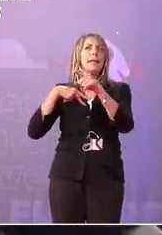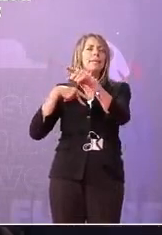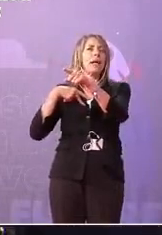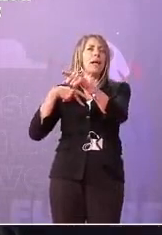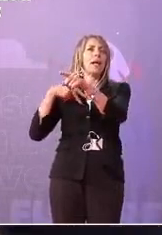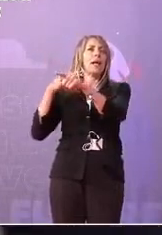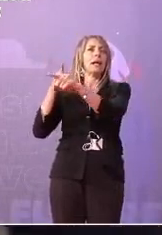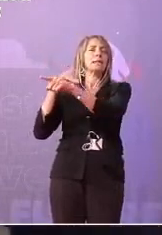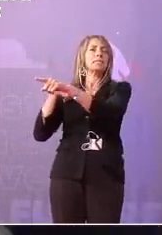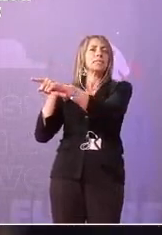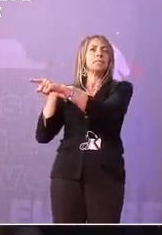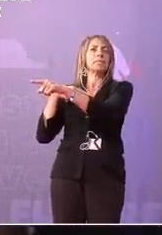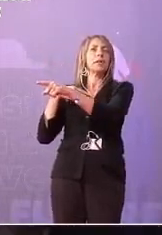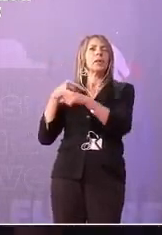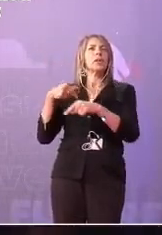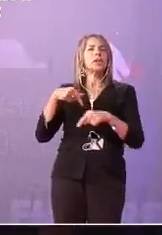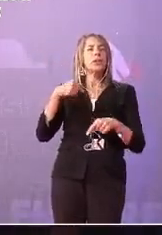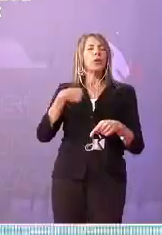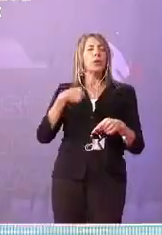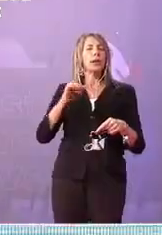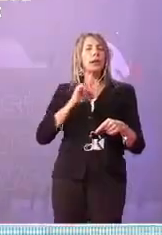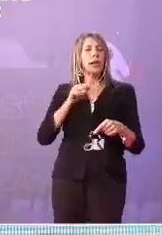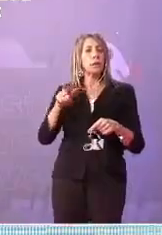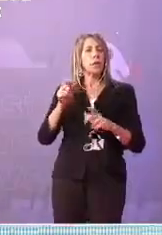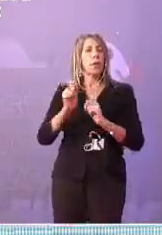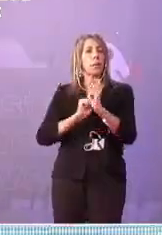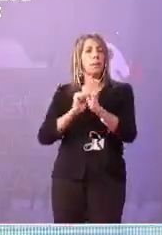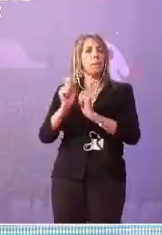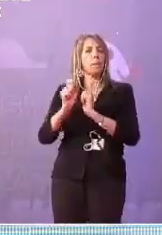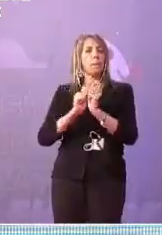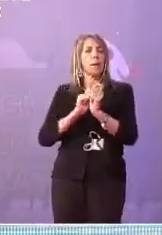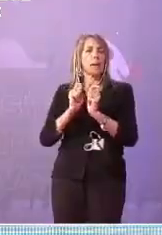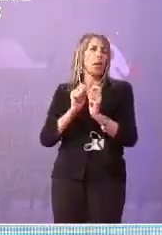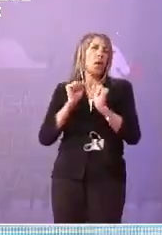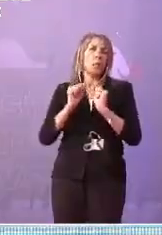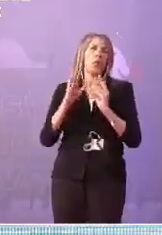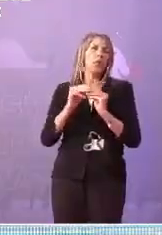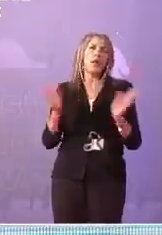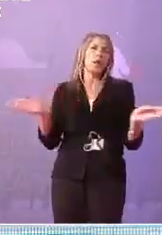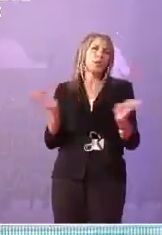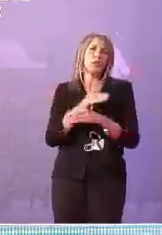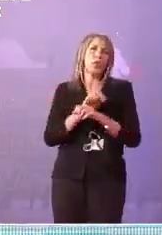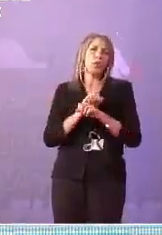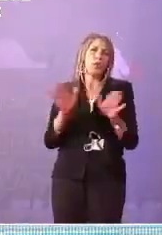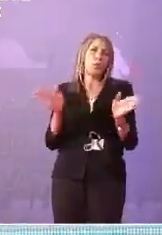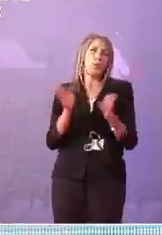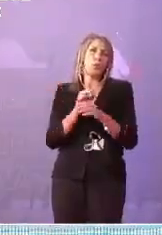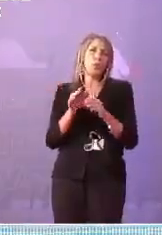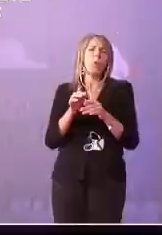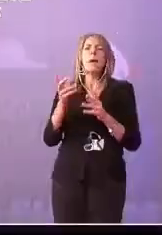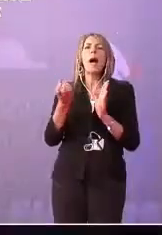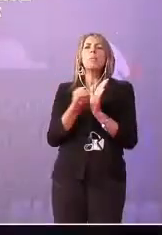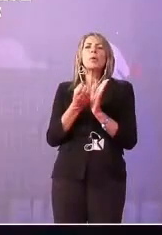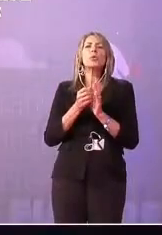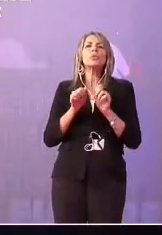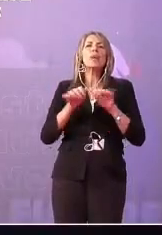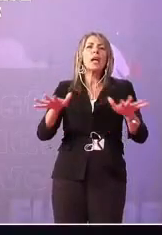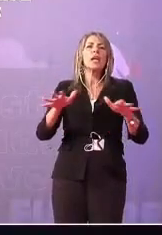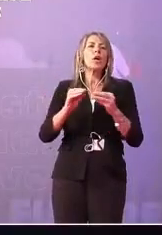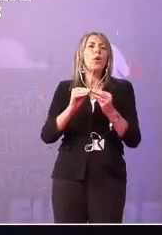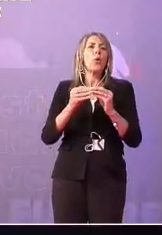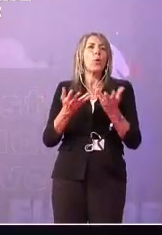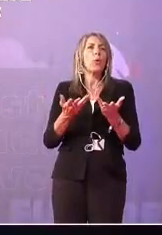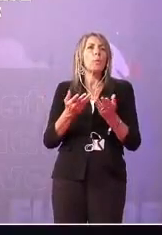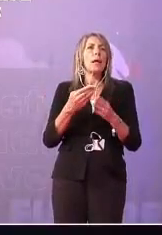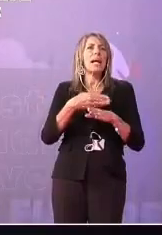your potential clients. How do you go about distributing your product? Because I've seen direct sales and I'm a bit worried about that.